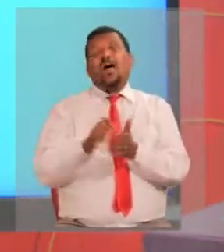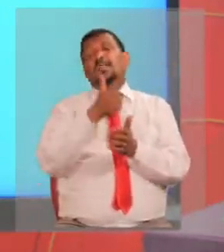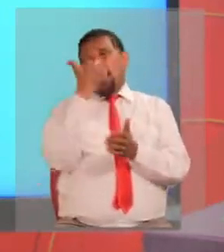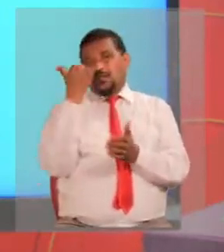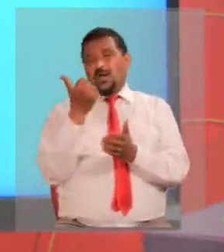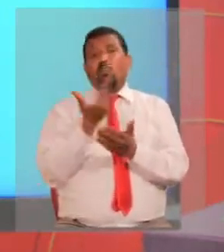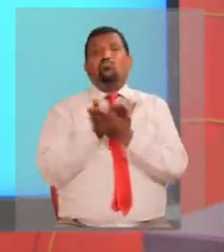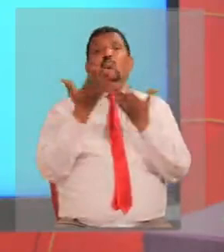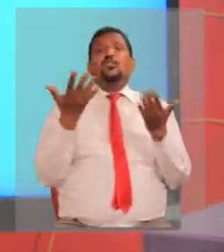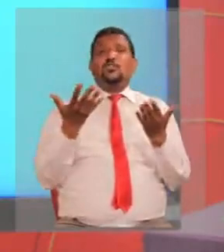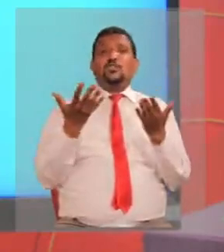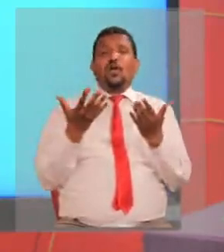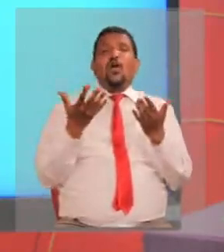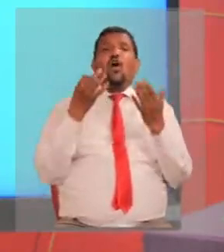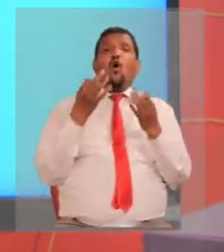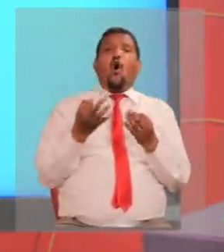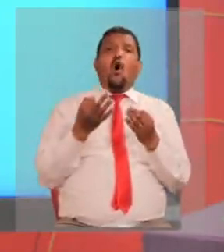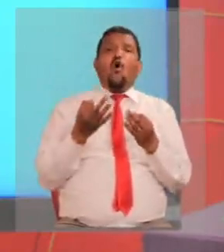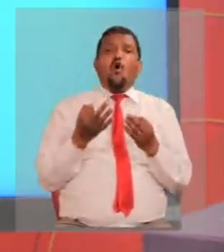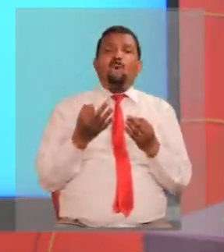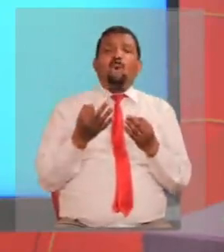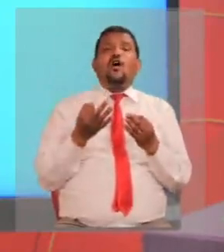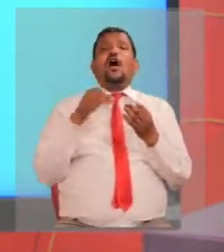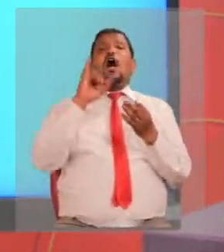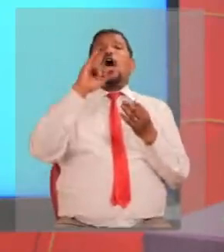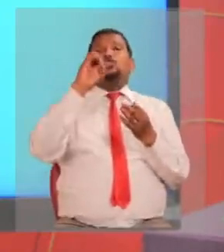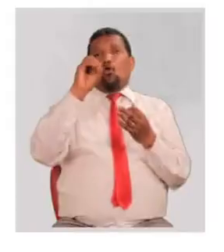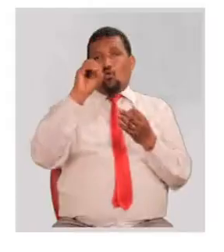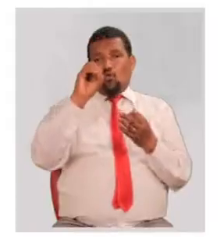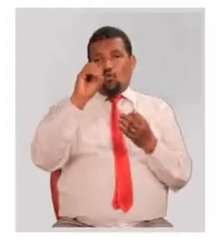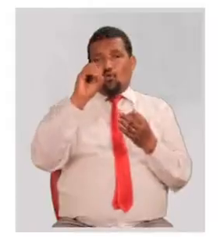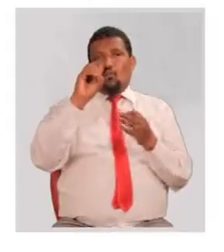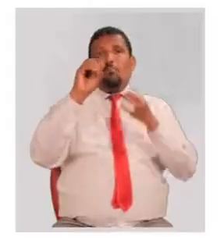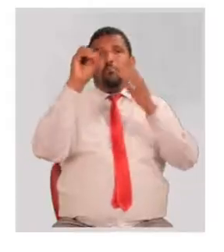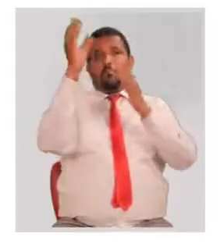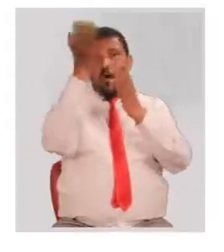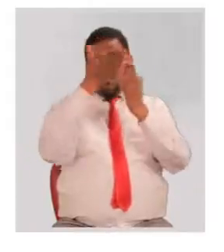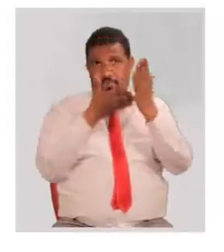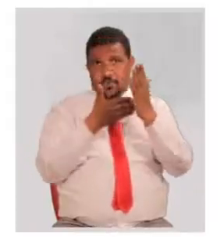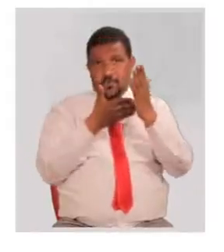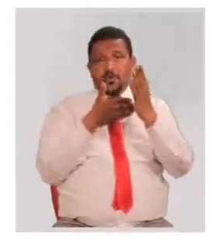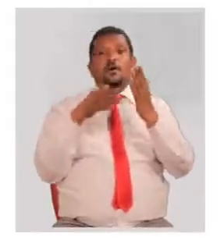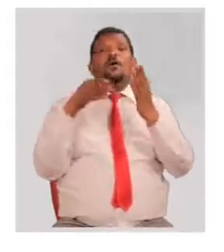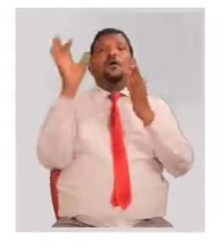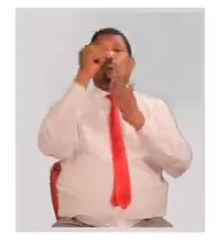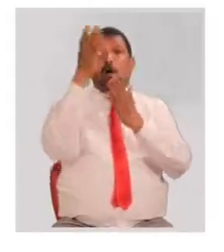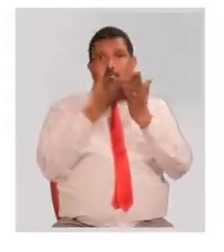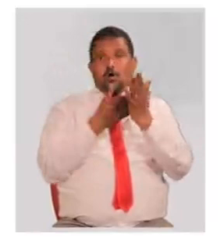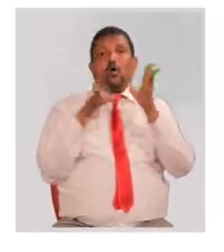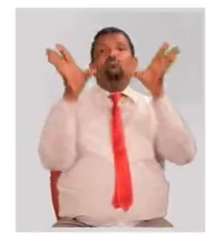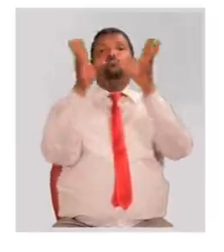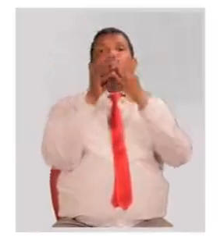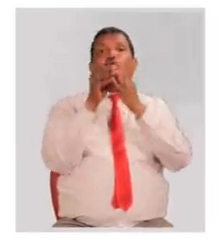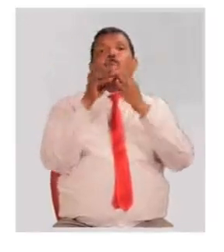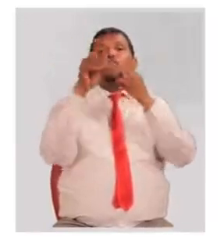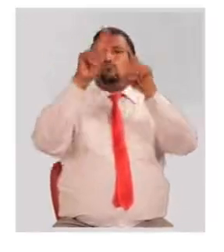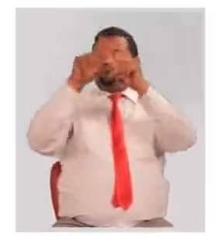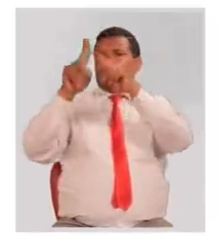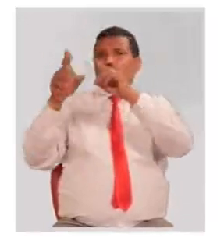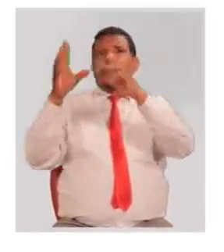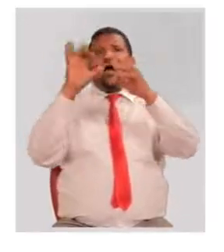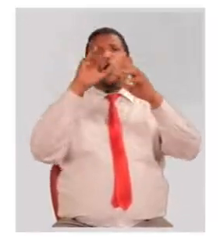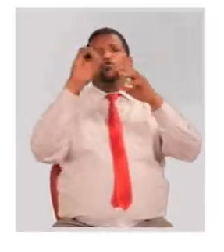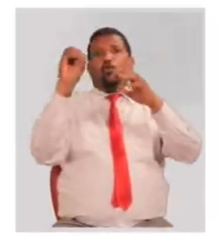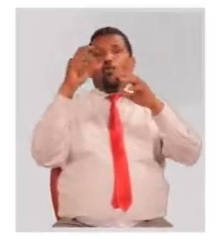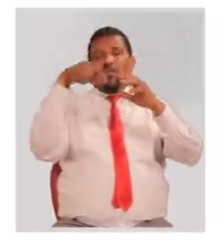Another properties of isoquants from the isoquant map. The isoquant map is a group of isoquants.